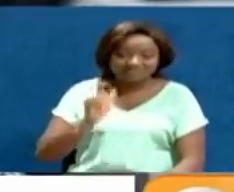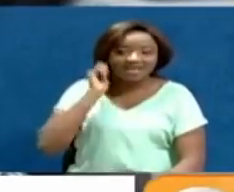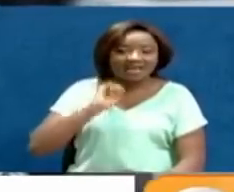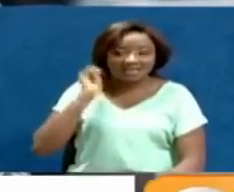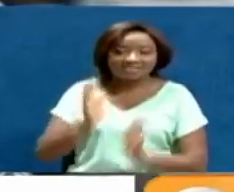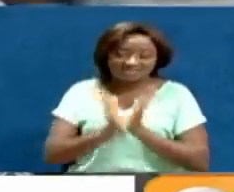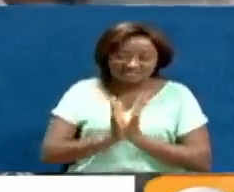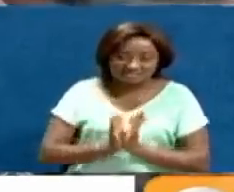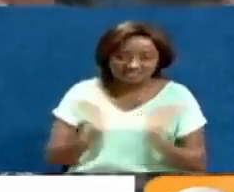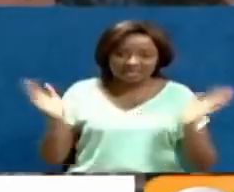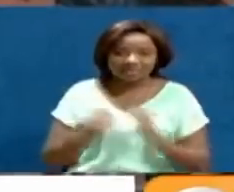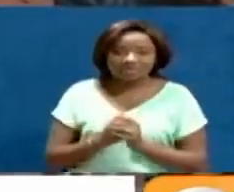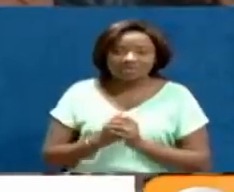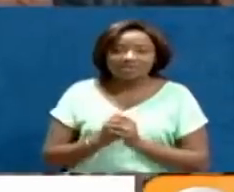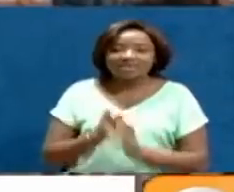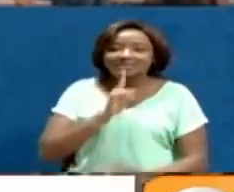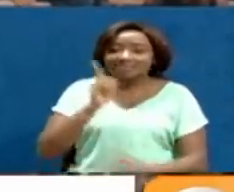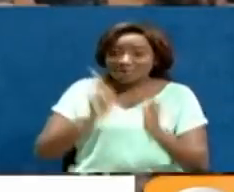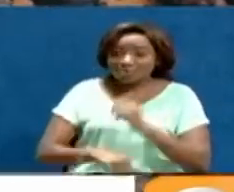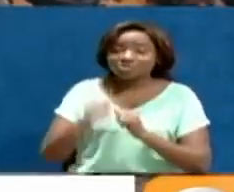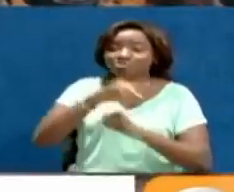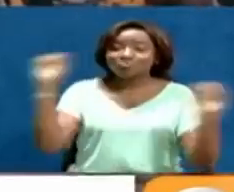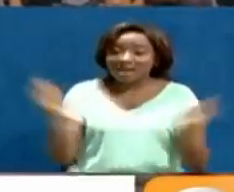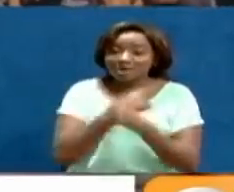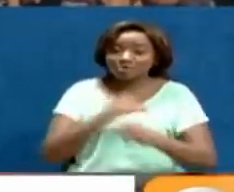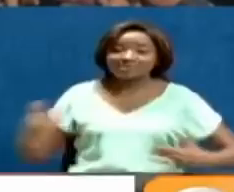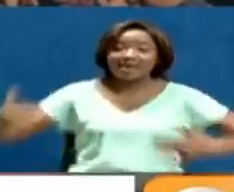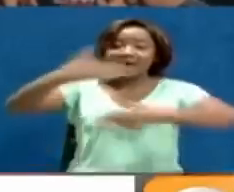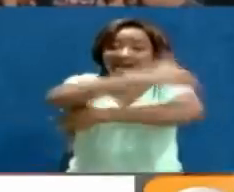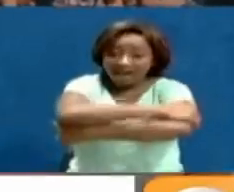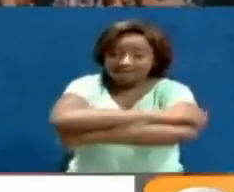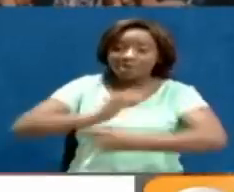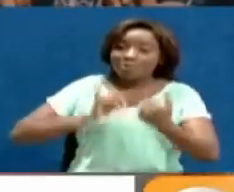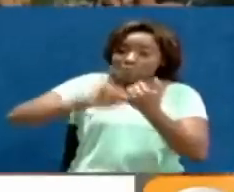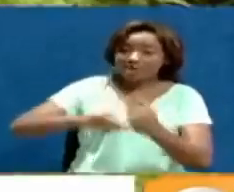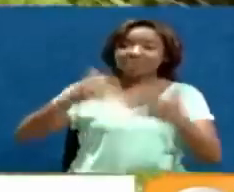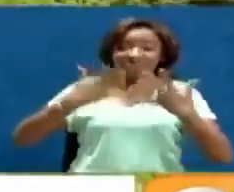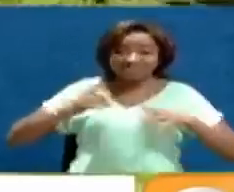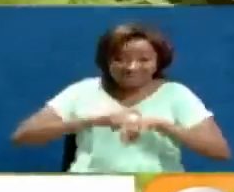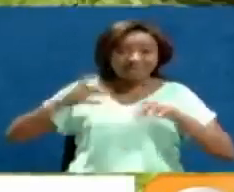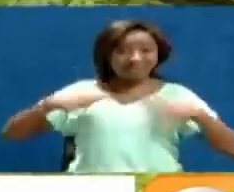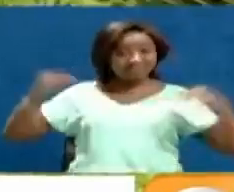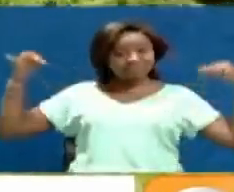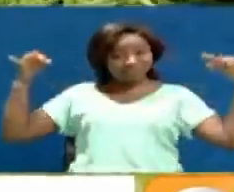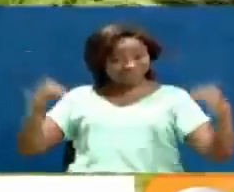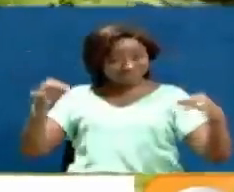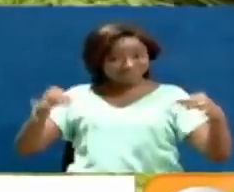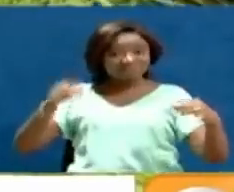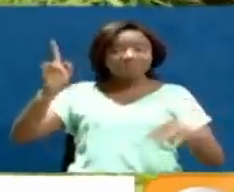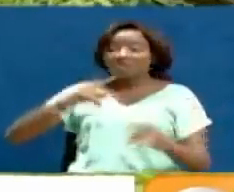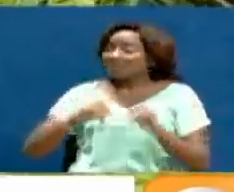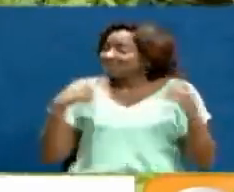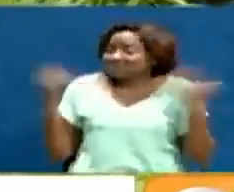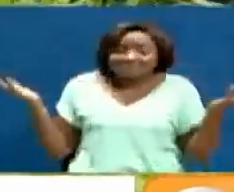Kalenjin in general, they say you can't hug your wife in front of people. But that one